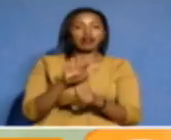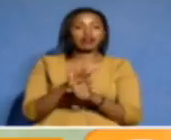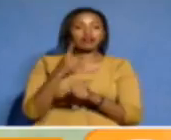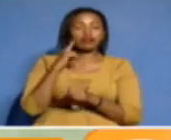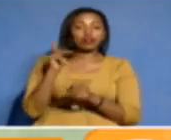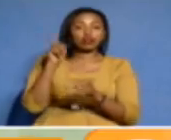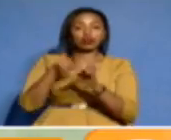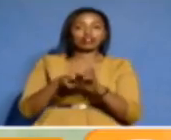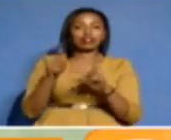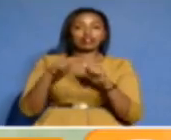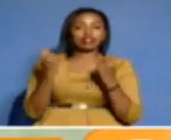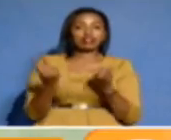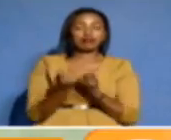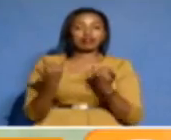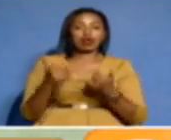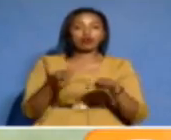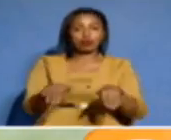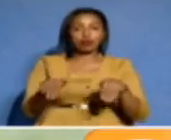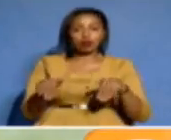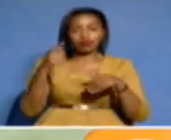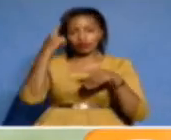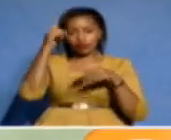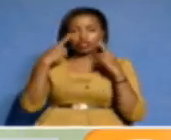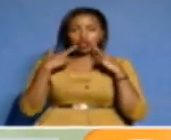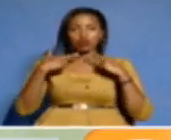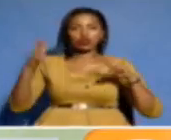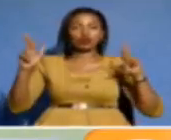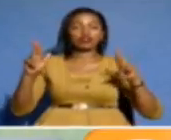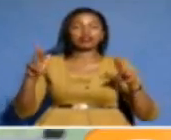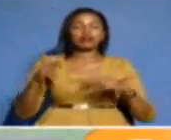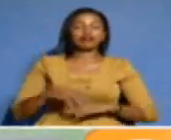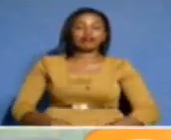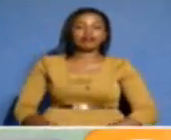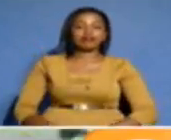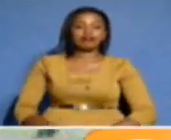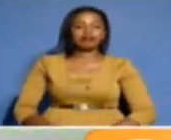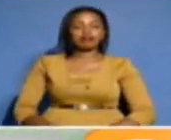Wasubiri matokeo yatakayokuwa uwanjani, tutajituma kwa ufanisi tu.